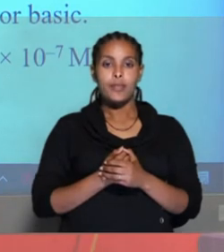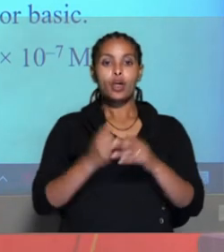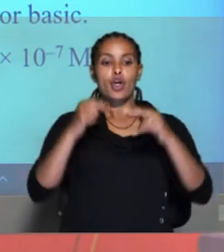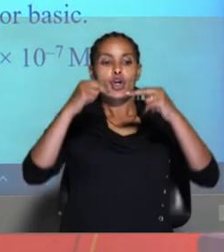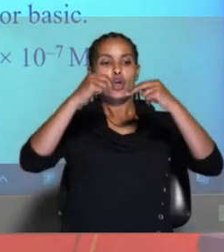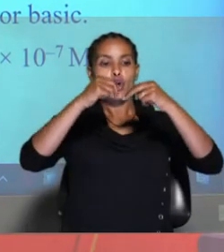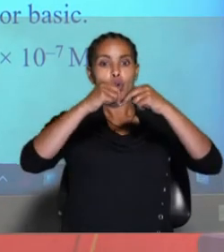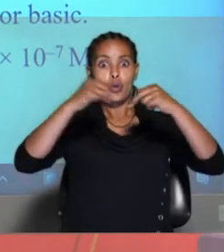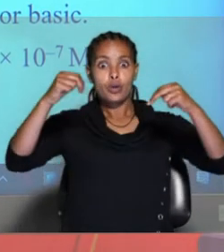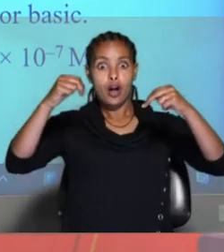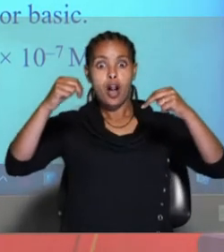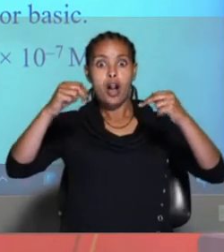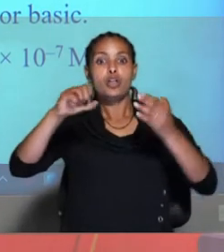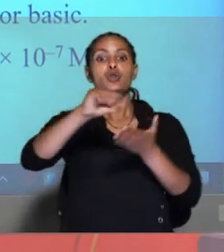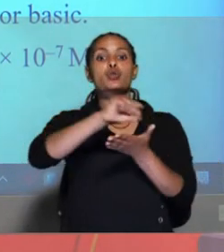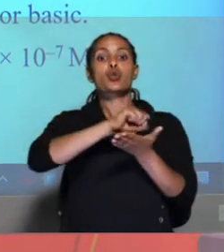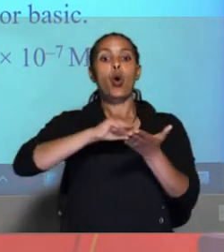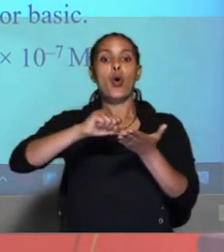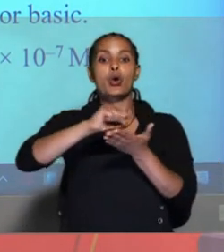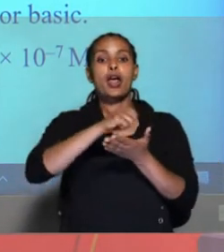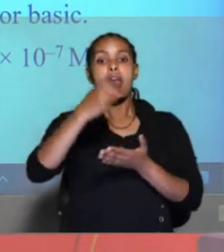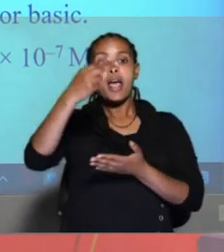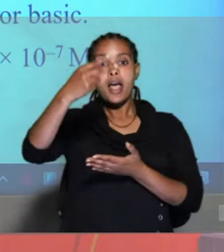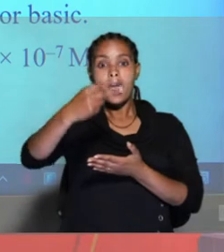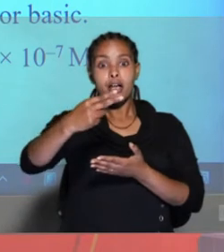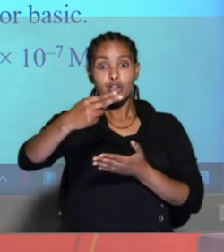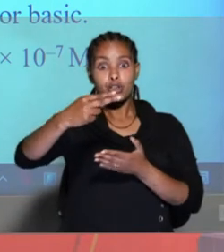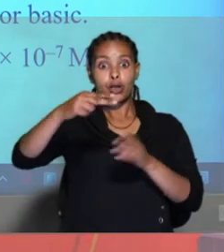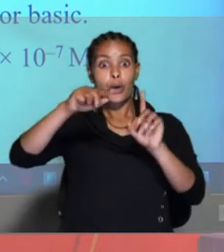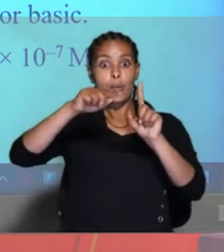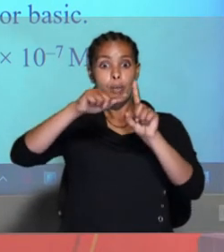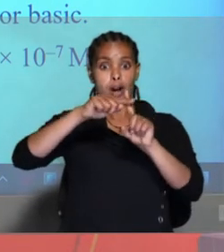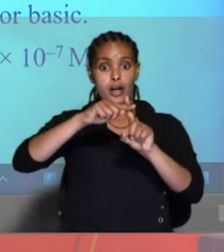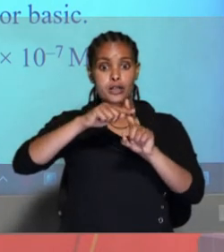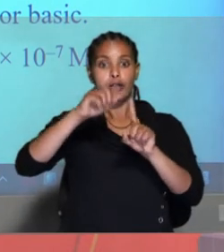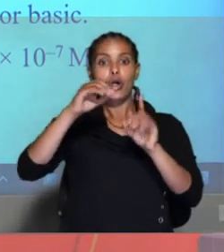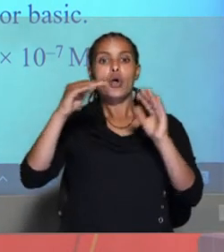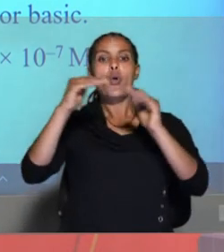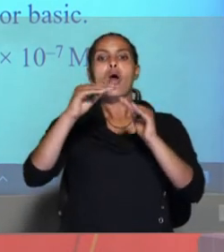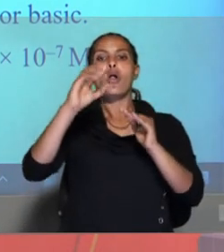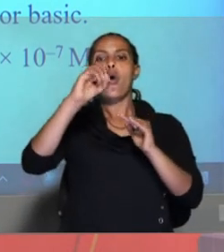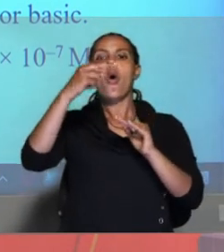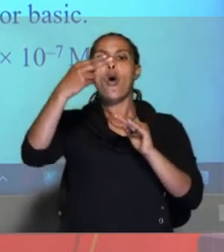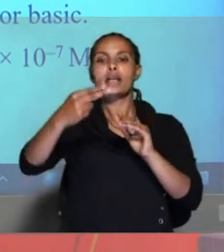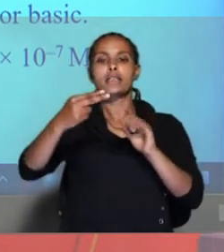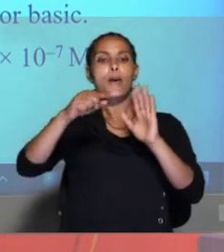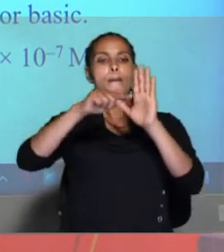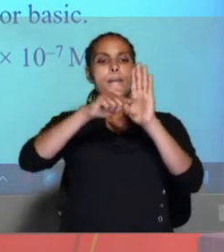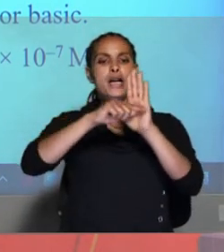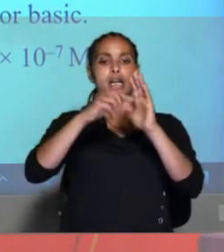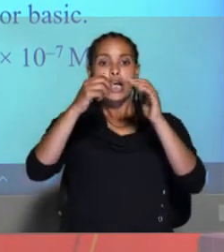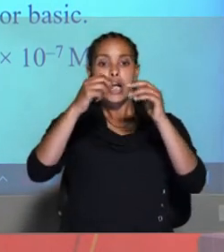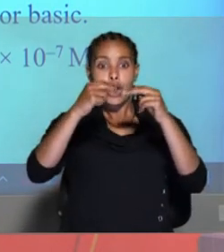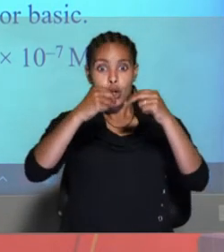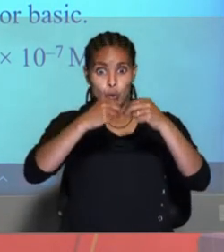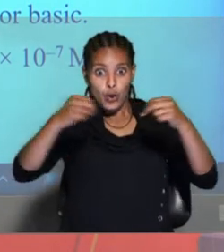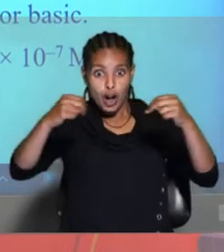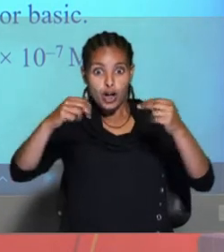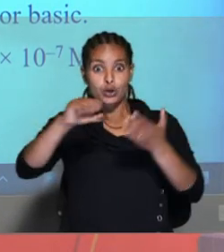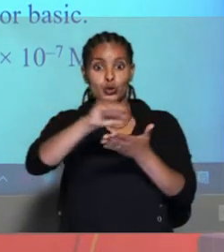Neutral solution where H plus equal OH minus. for a neutral